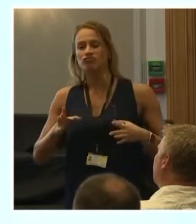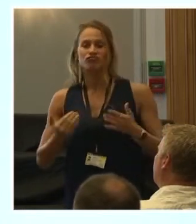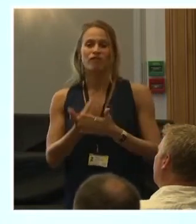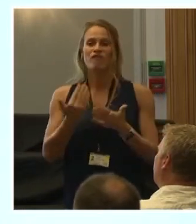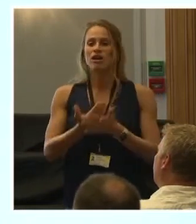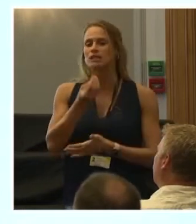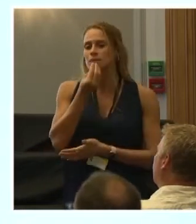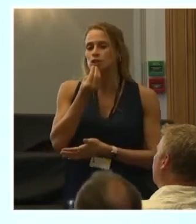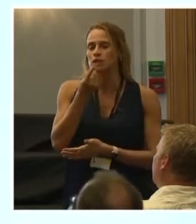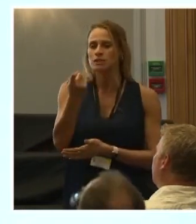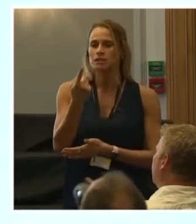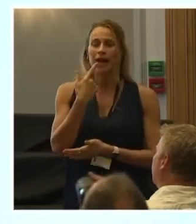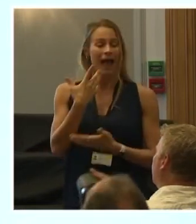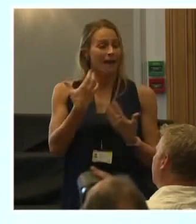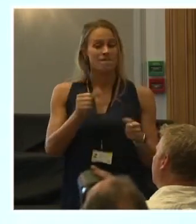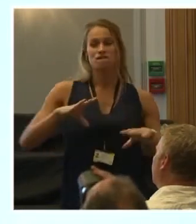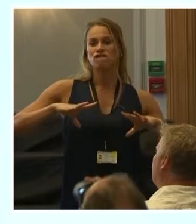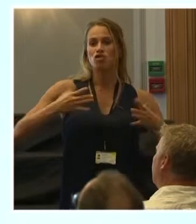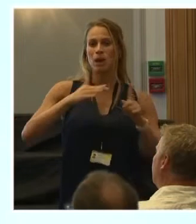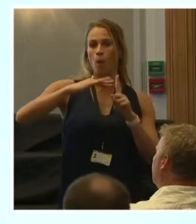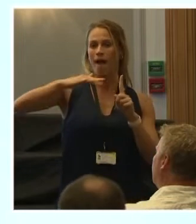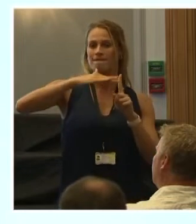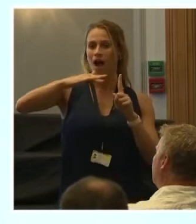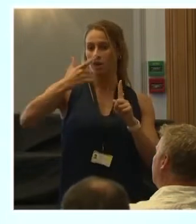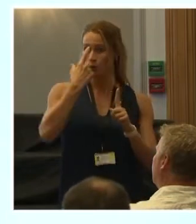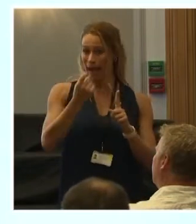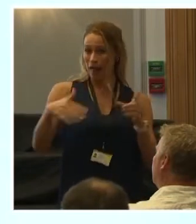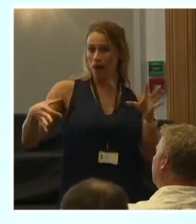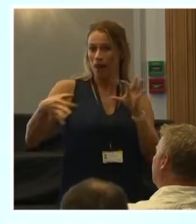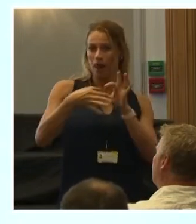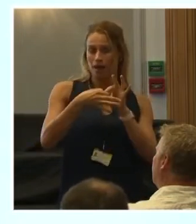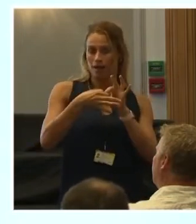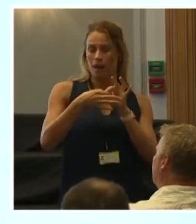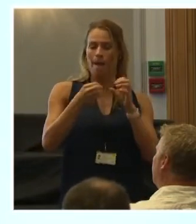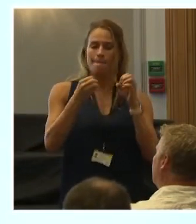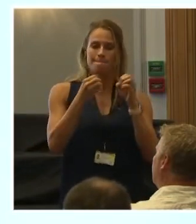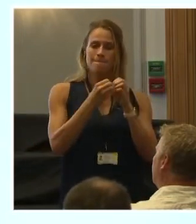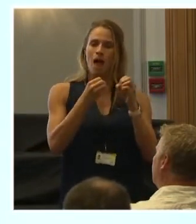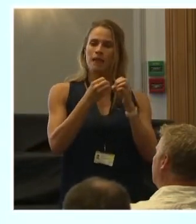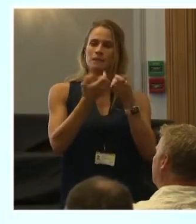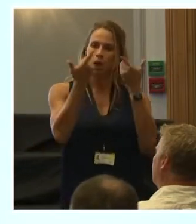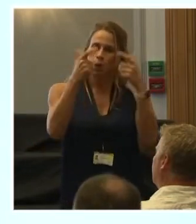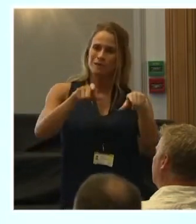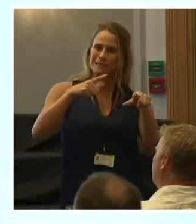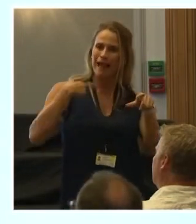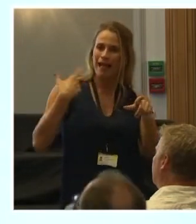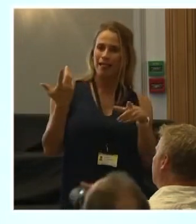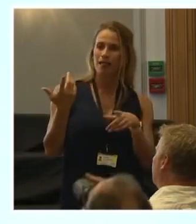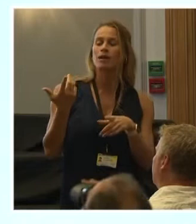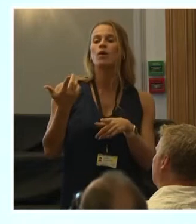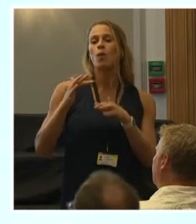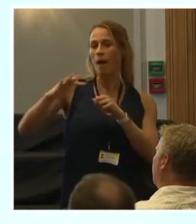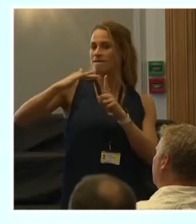if you want to log on, it's the Burlington Guest Wi-Fi. You do not need a password for it.